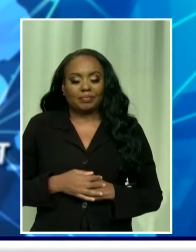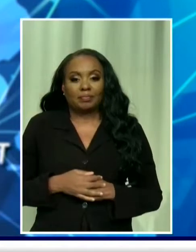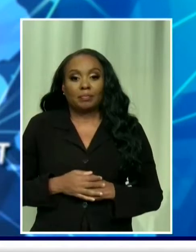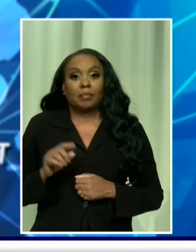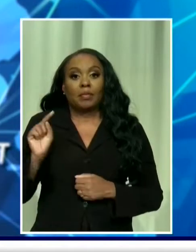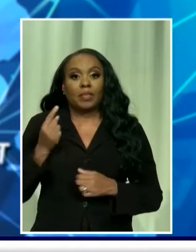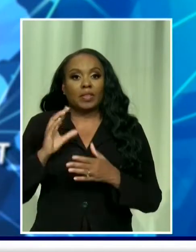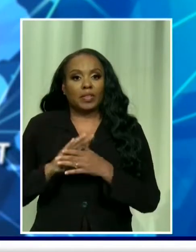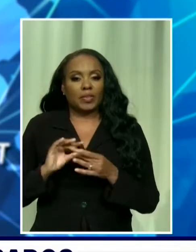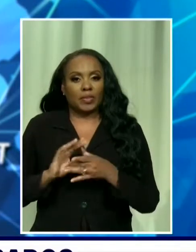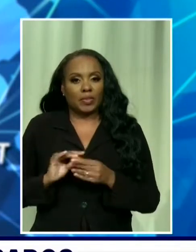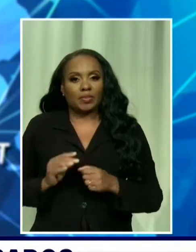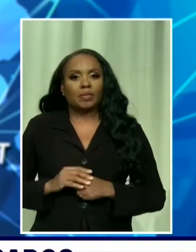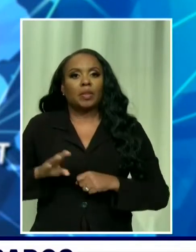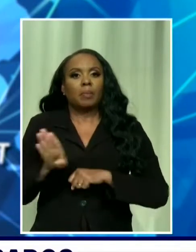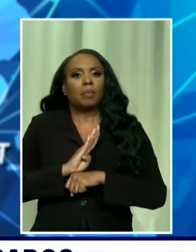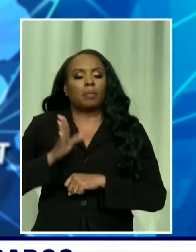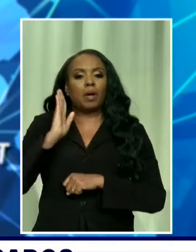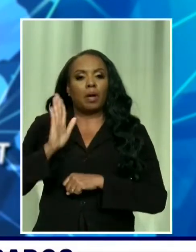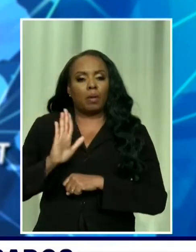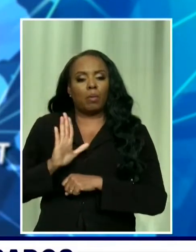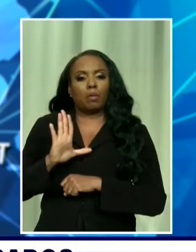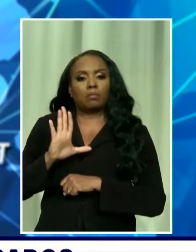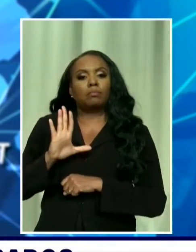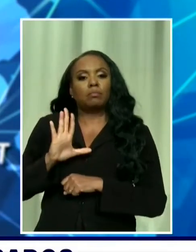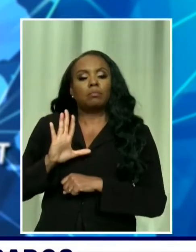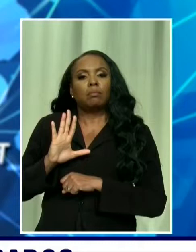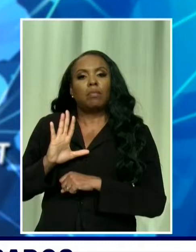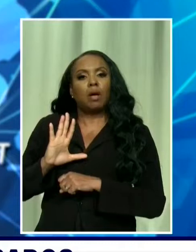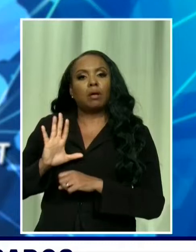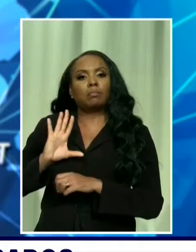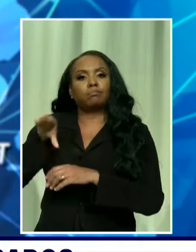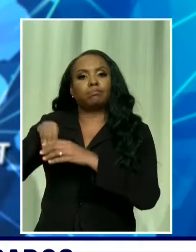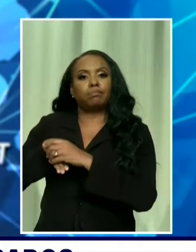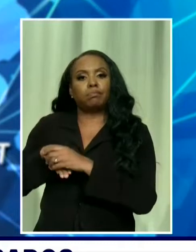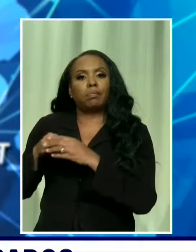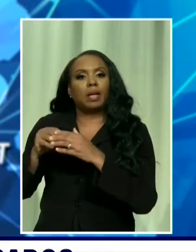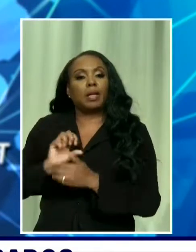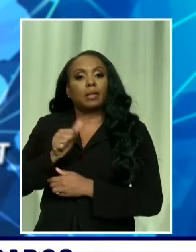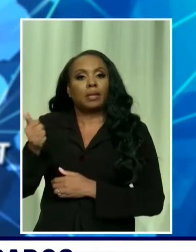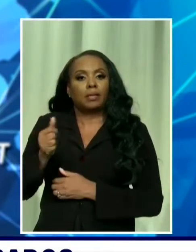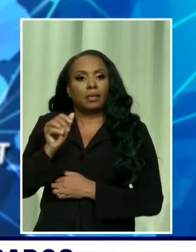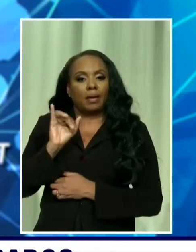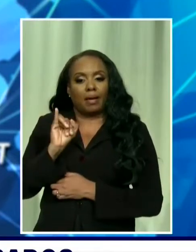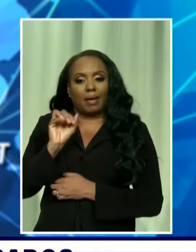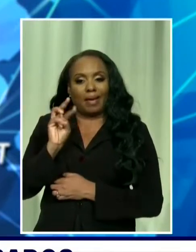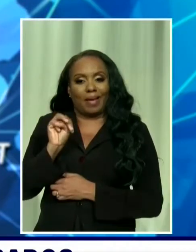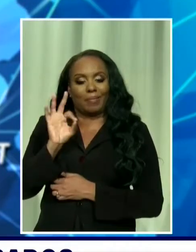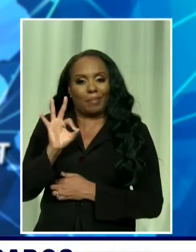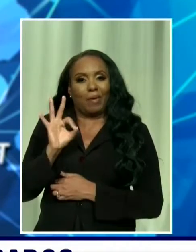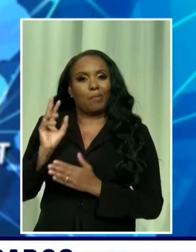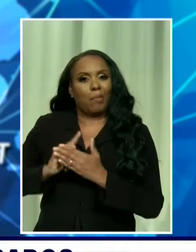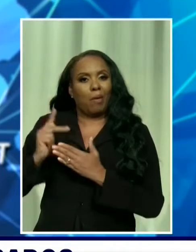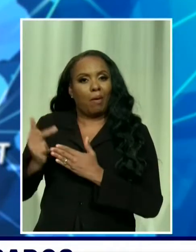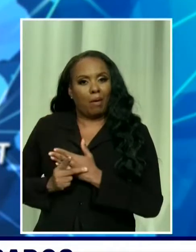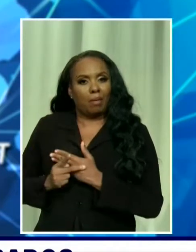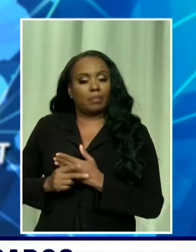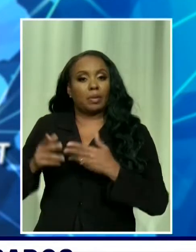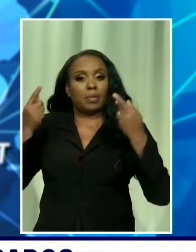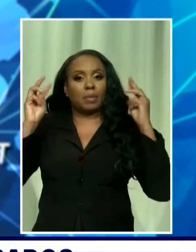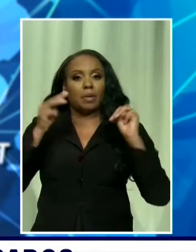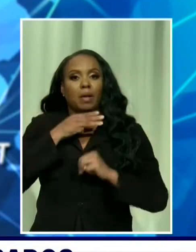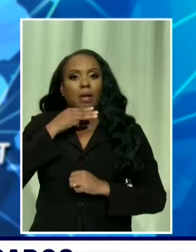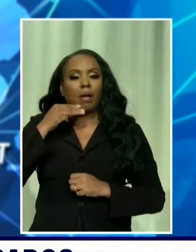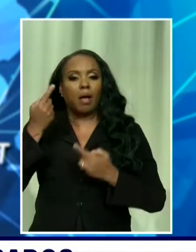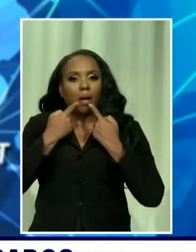our top story tonight, Barbados is to enter into another program with the International Monetary Fund. Prime Minister Mia Amor-Motley made the announcement during